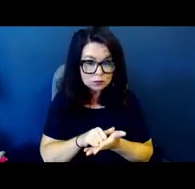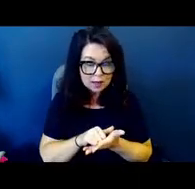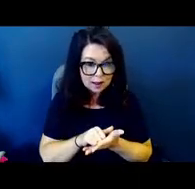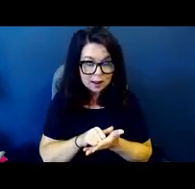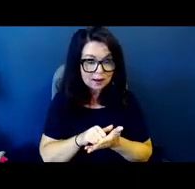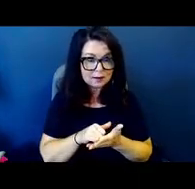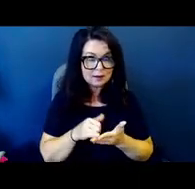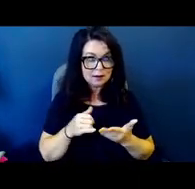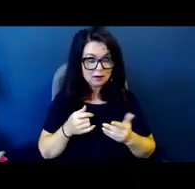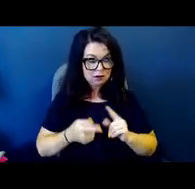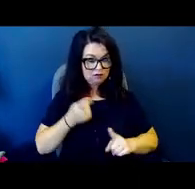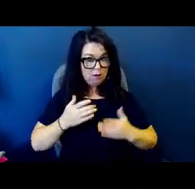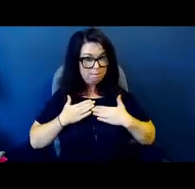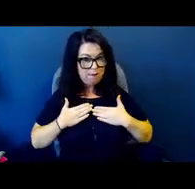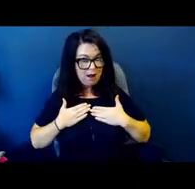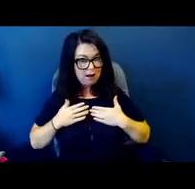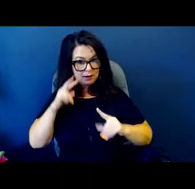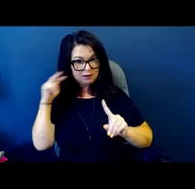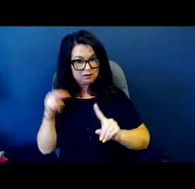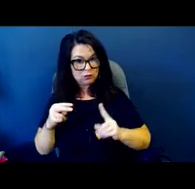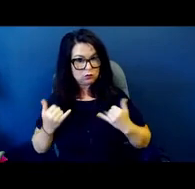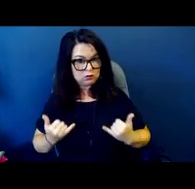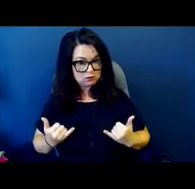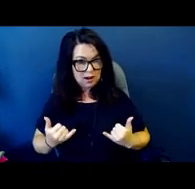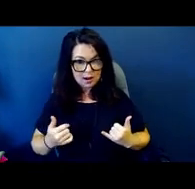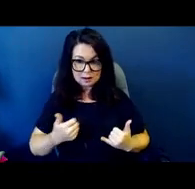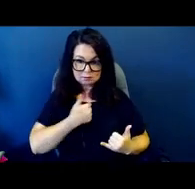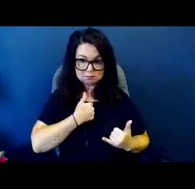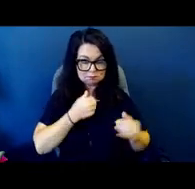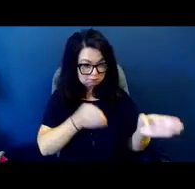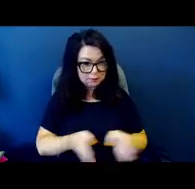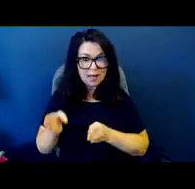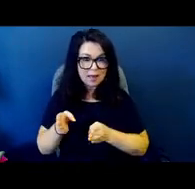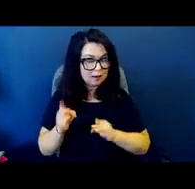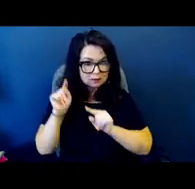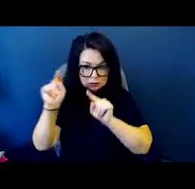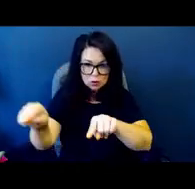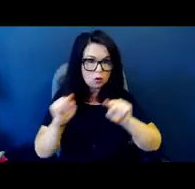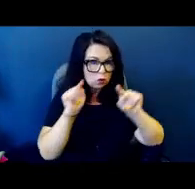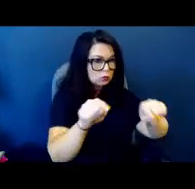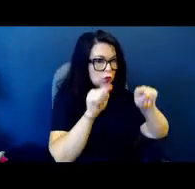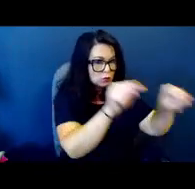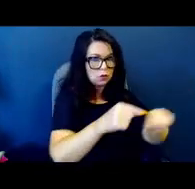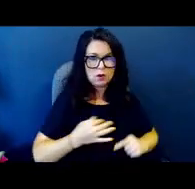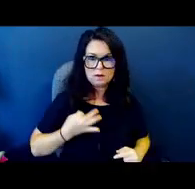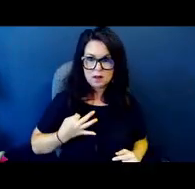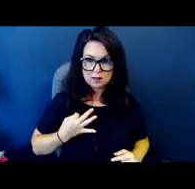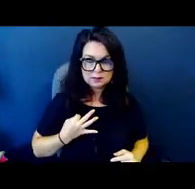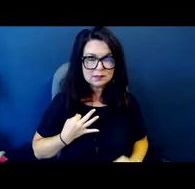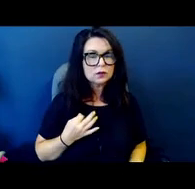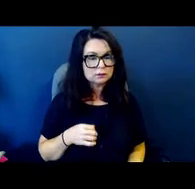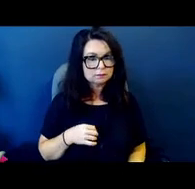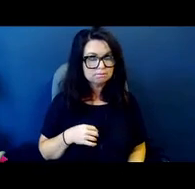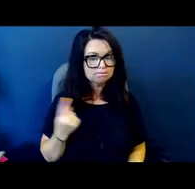where I sit, even today, I plan on volunteering. Like, somebody sent me an opportunity, and you